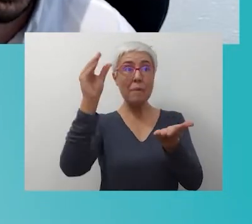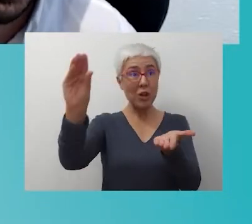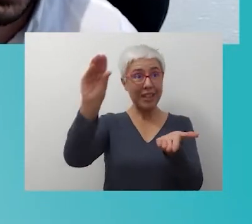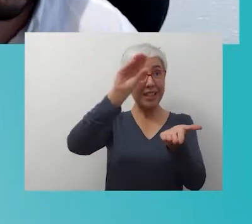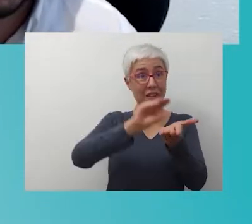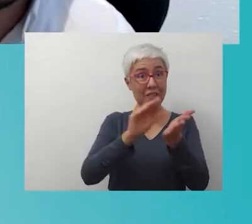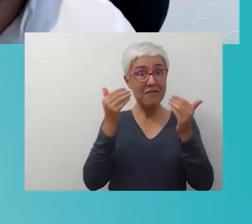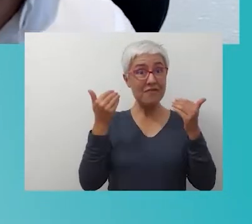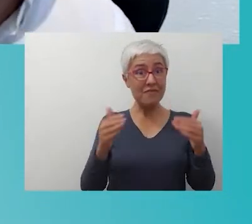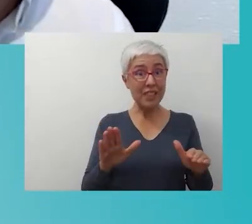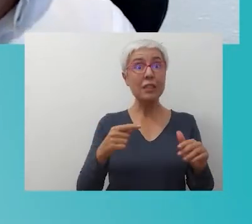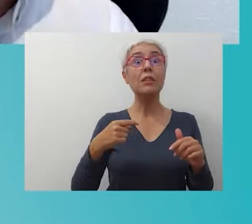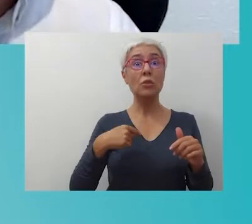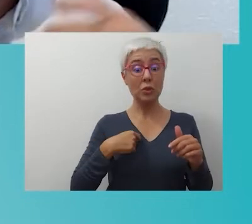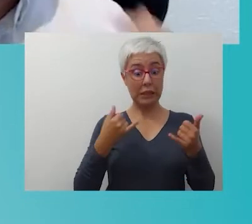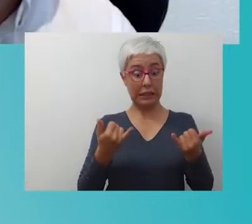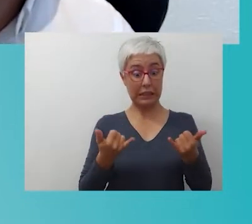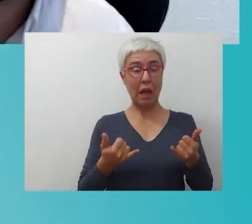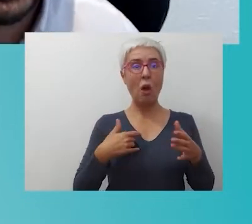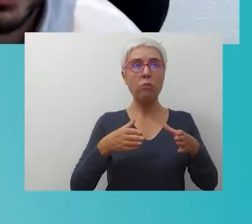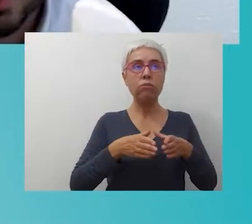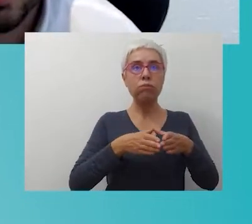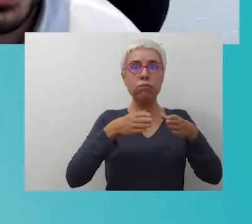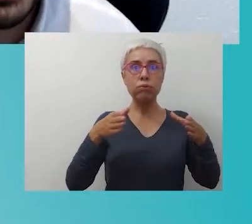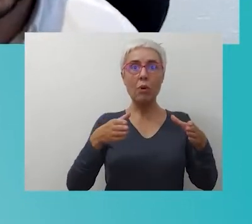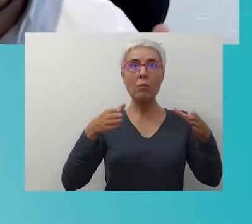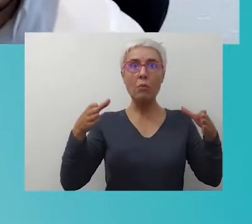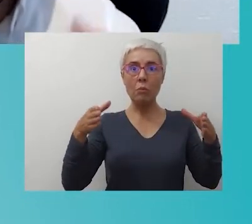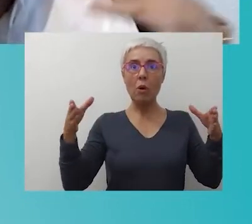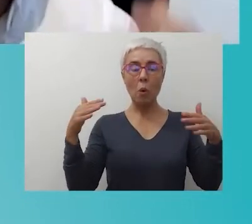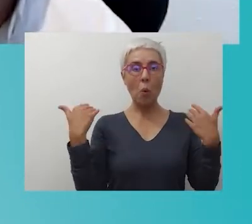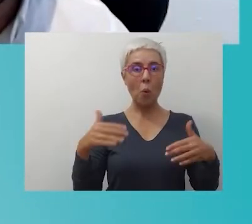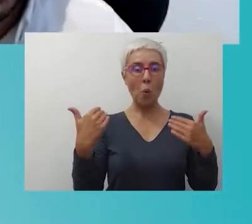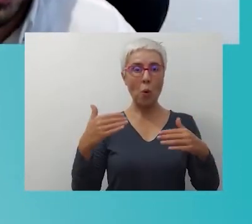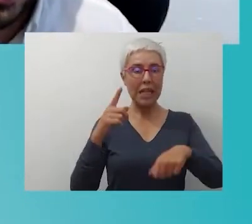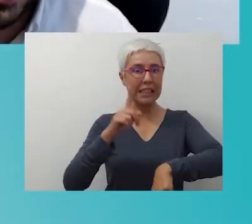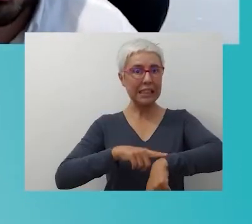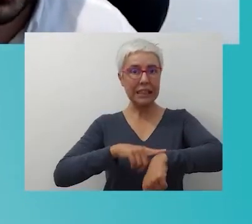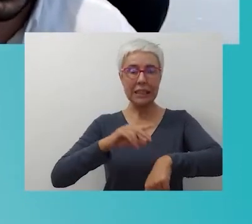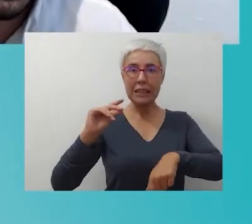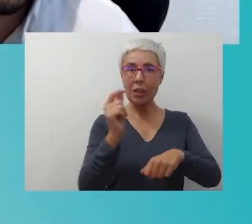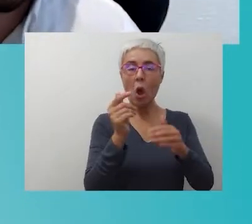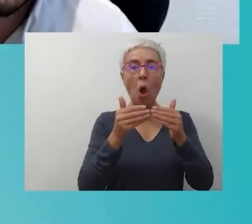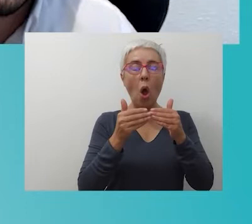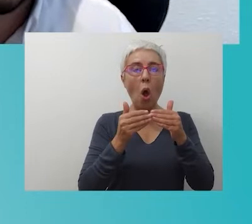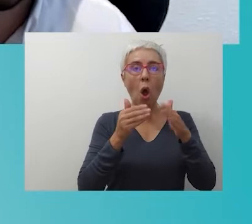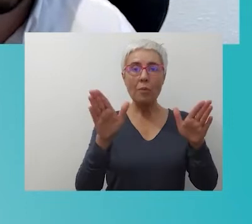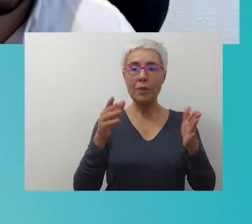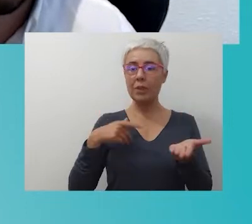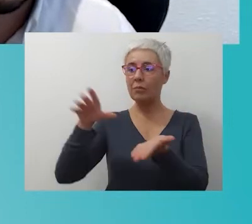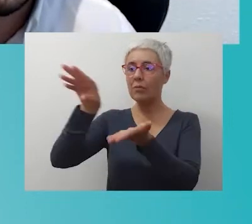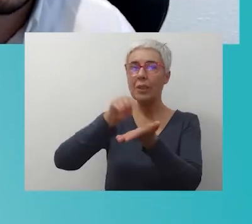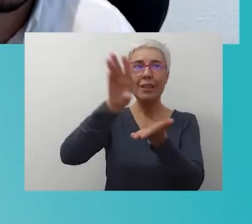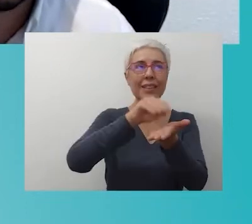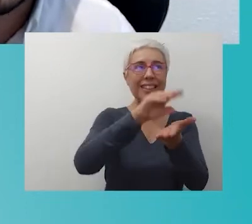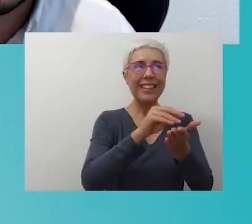sales. And because of that, and because we are increasing our business at a high rate, we are just open an investment round